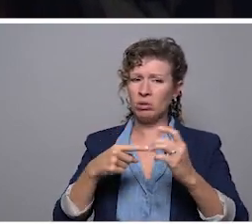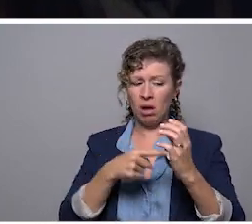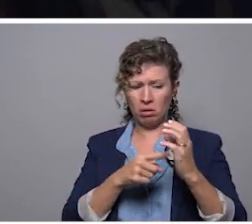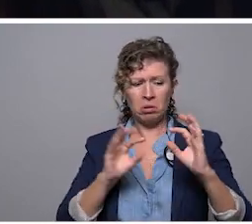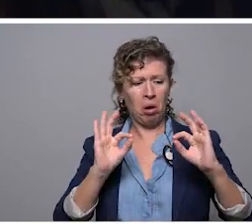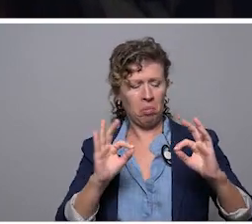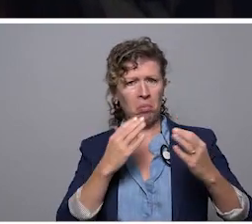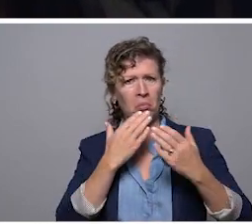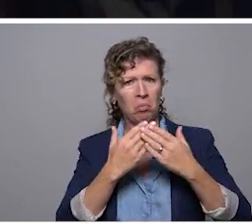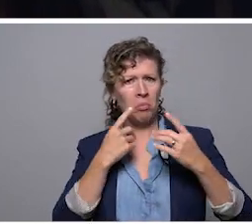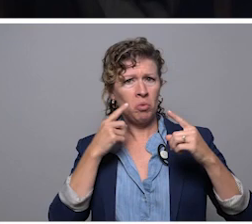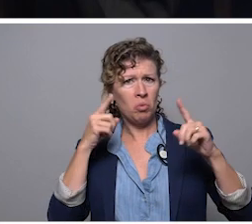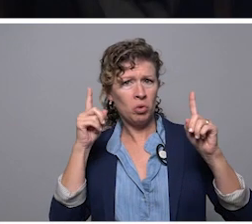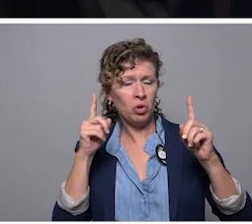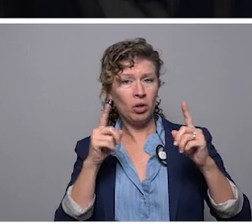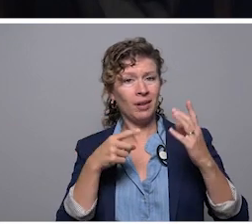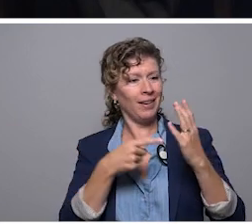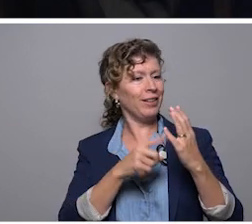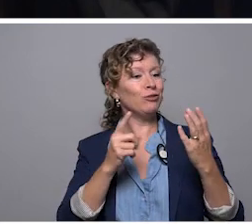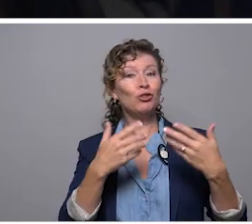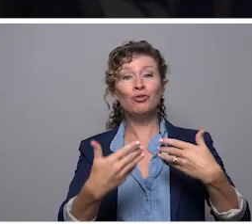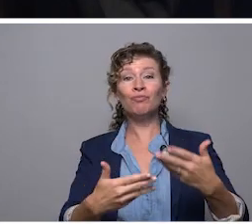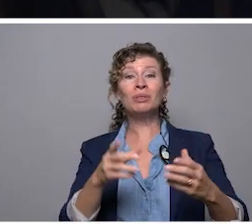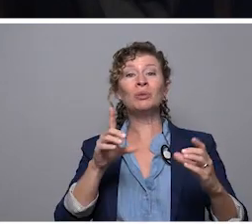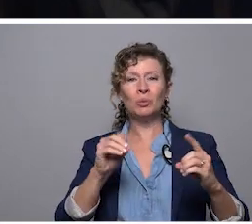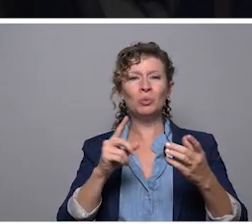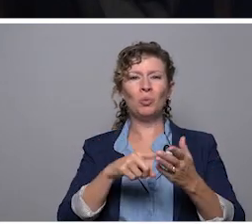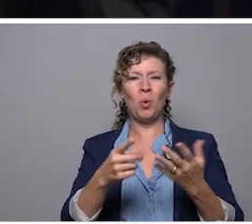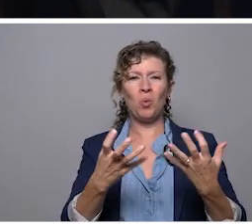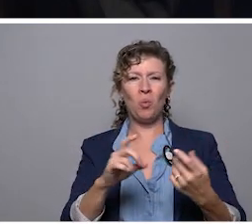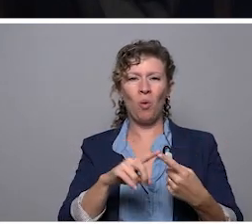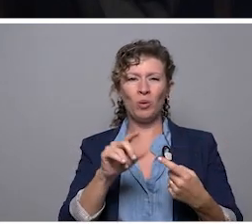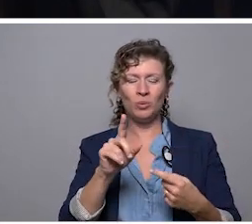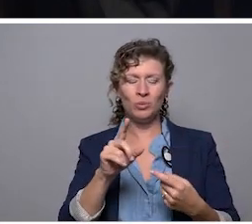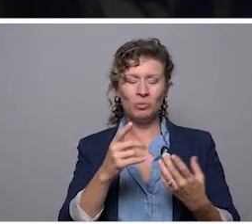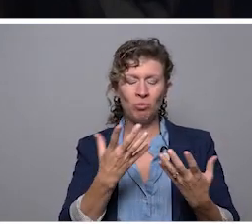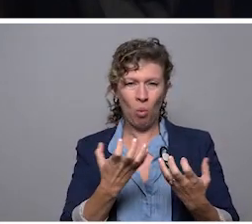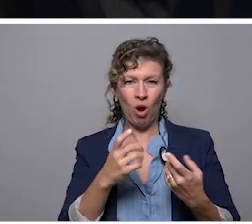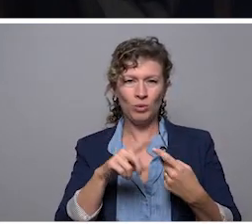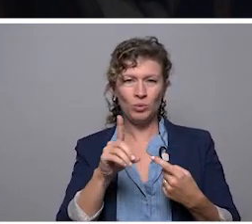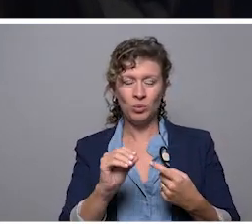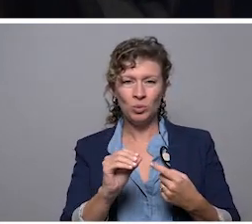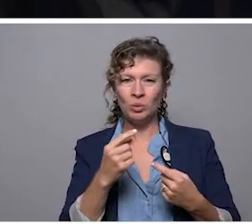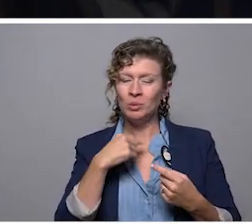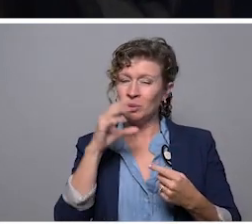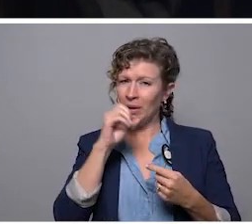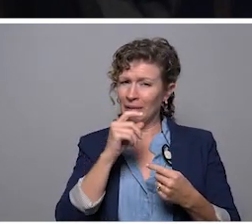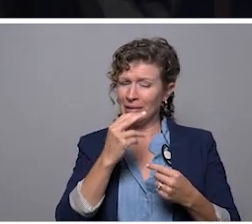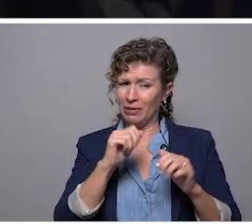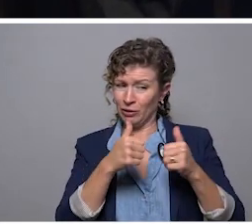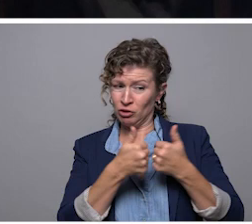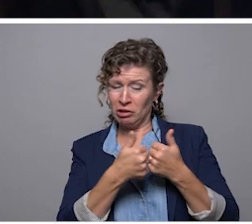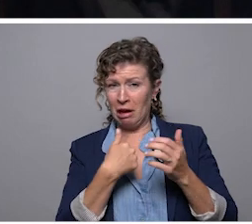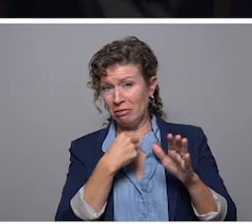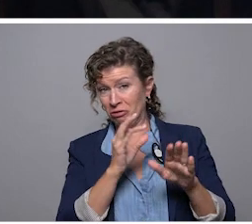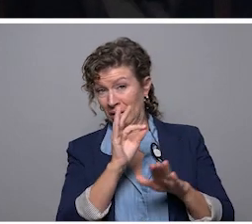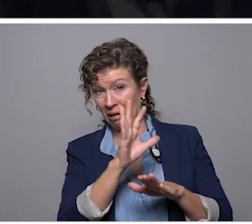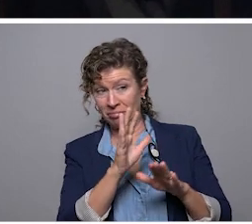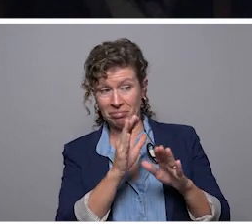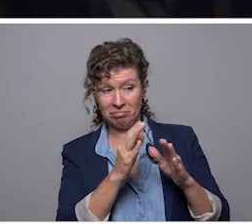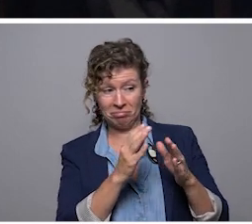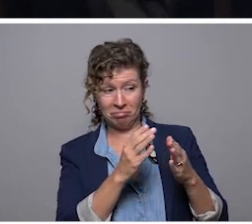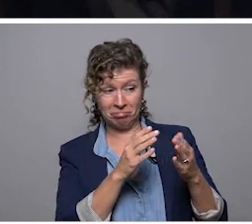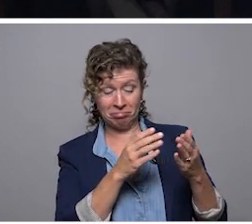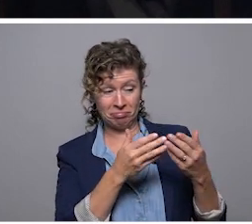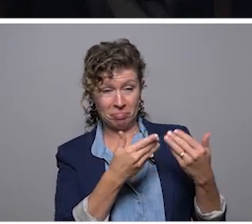hand is that it Just does what you want it to do and I think the challenge That I Guess I would like to make to